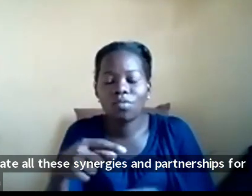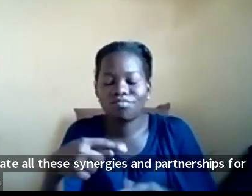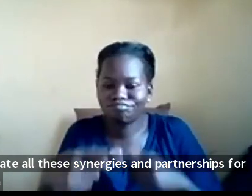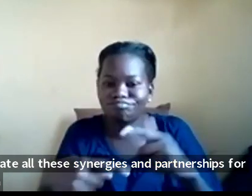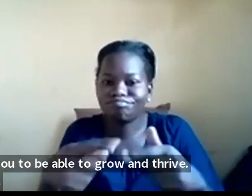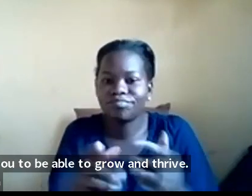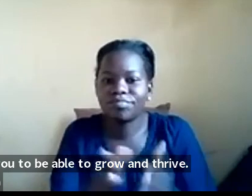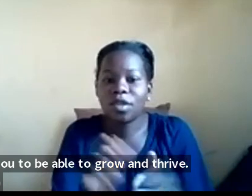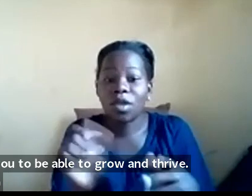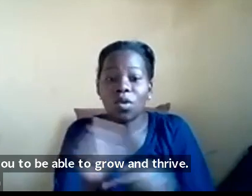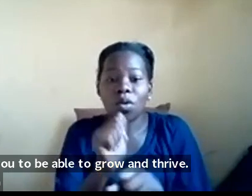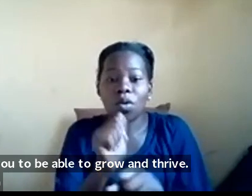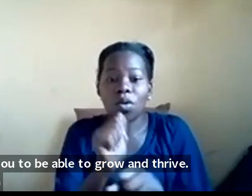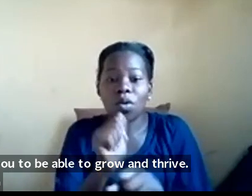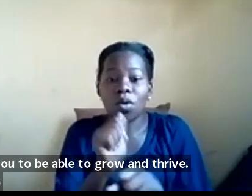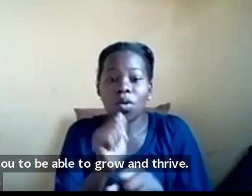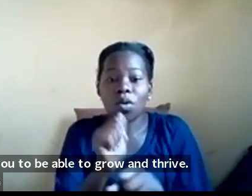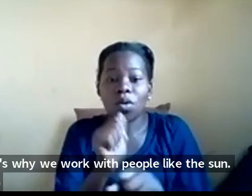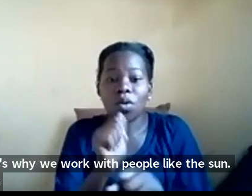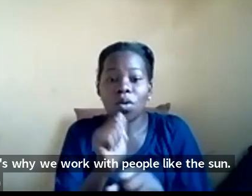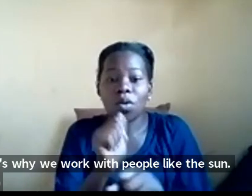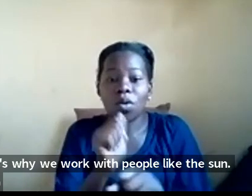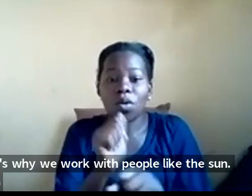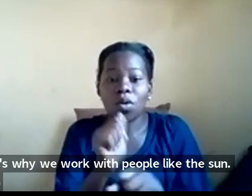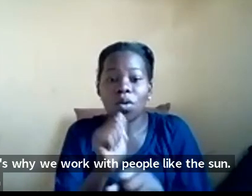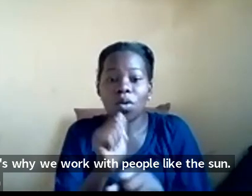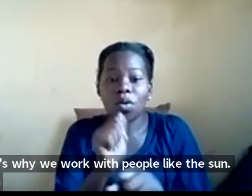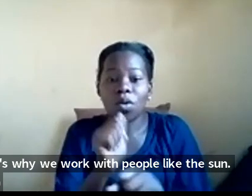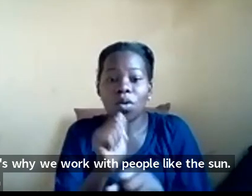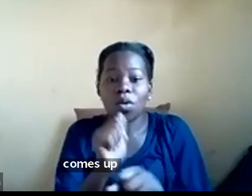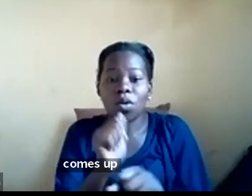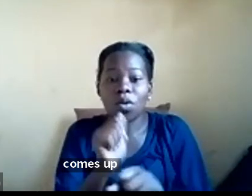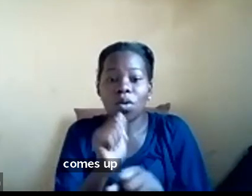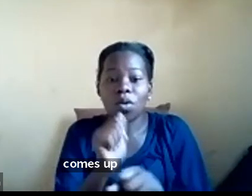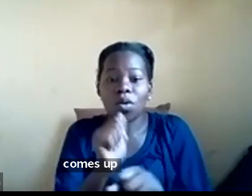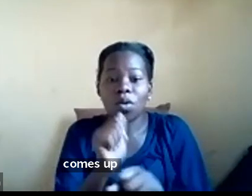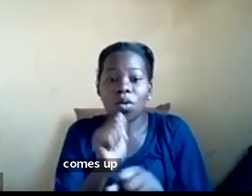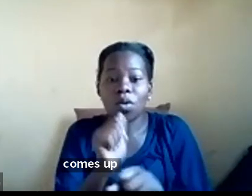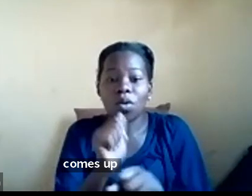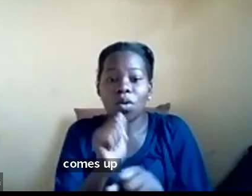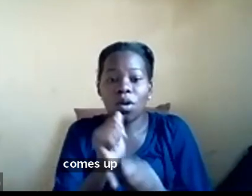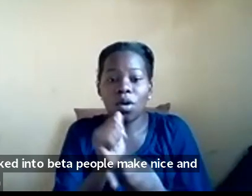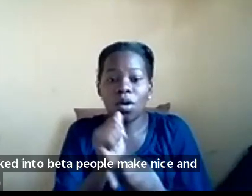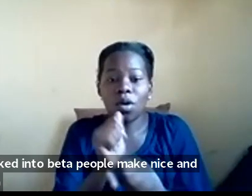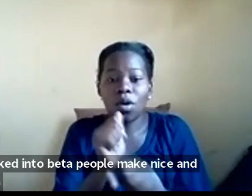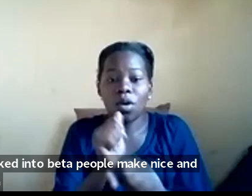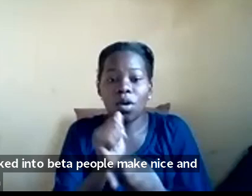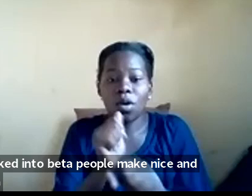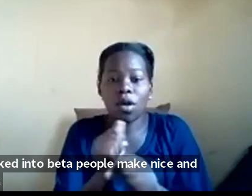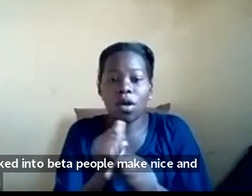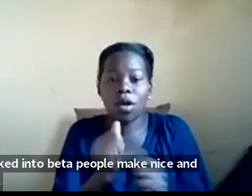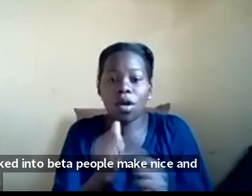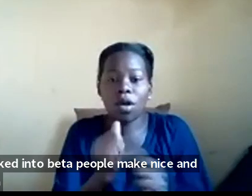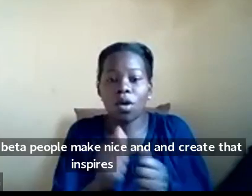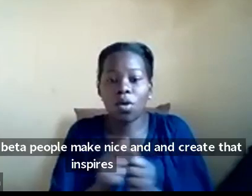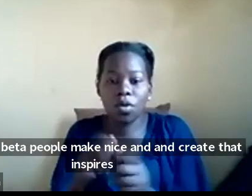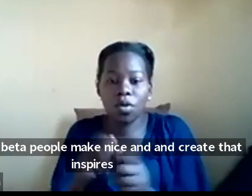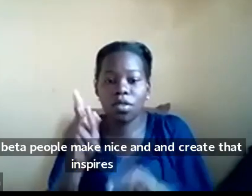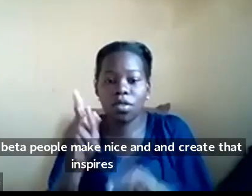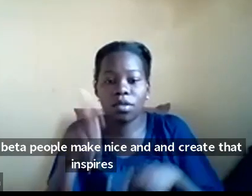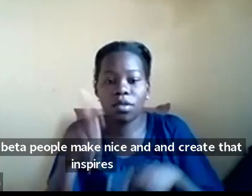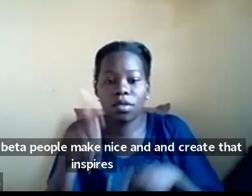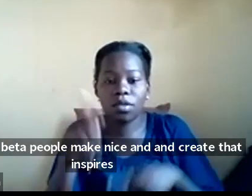like the Stanbic Incubator, people like NACE, and create that environment for your product and for your innovation to be